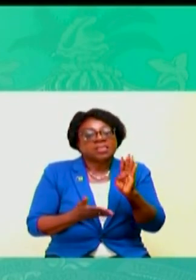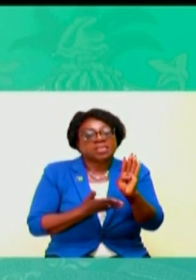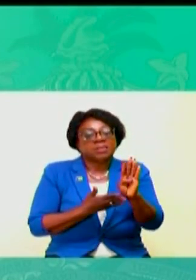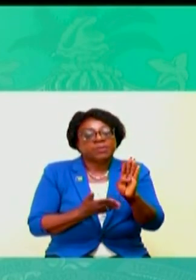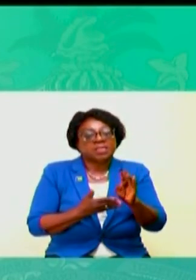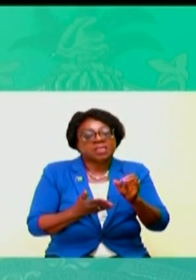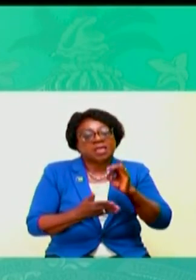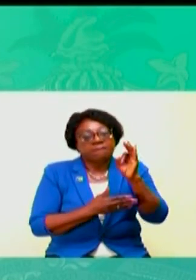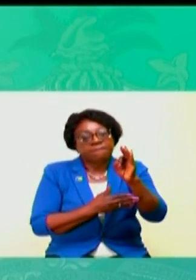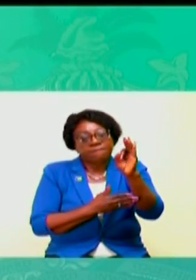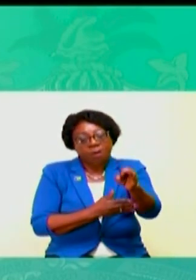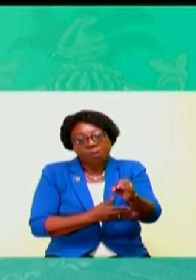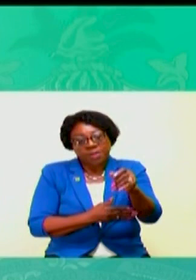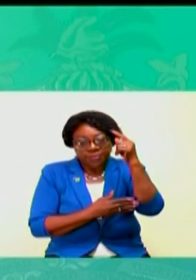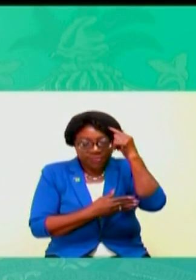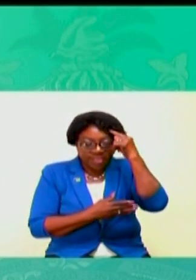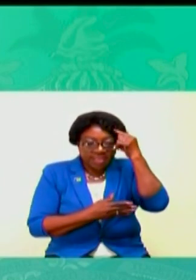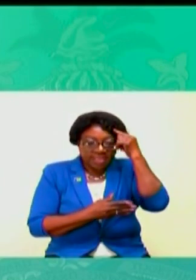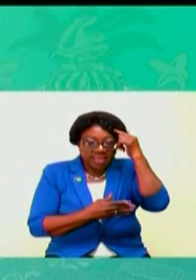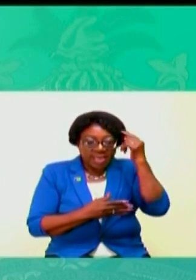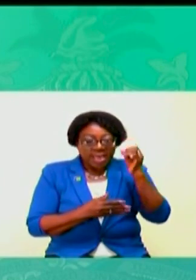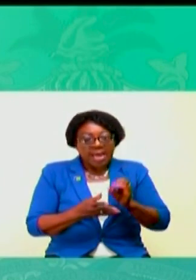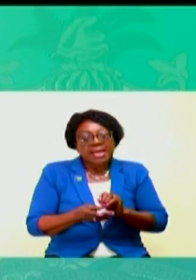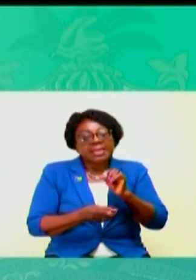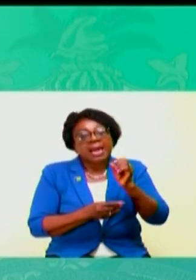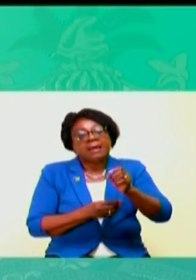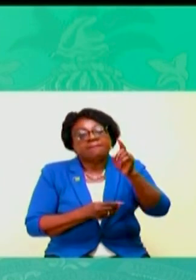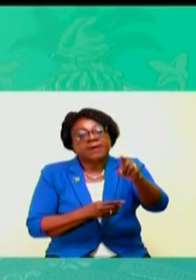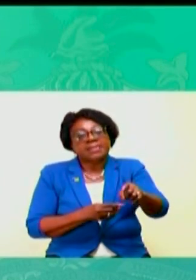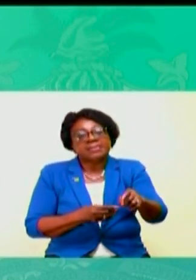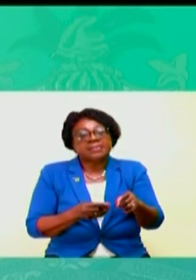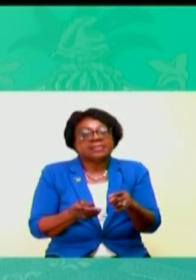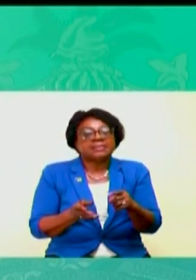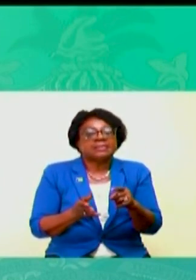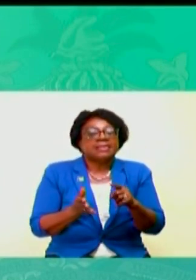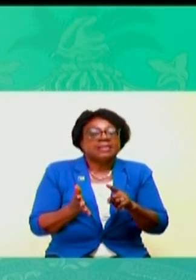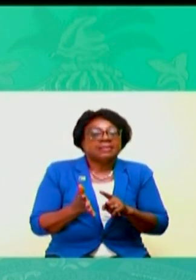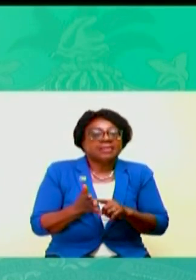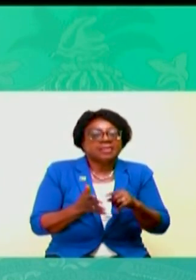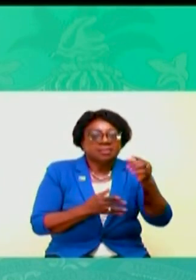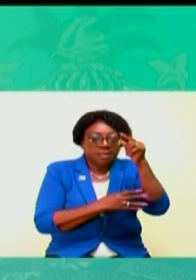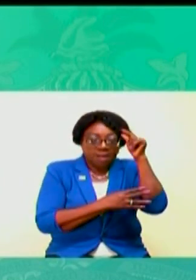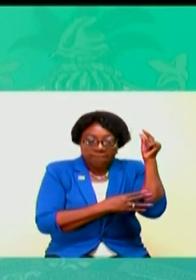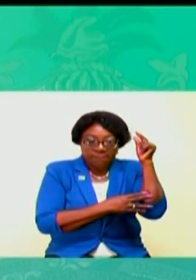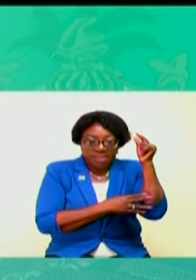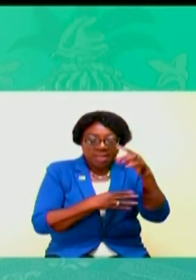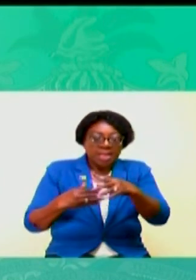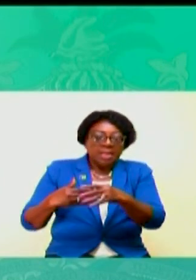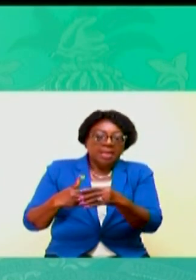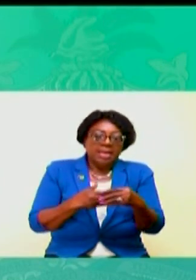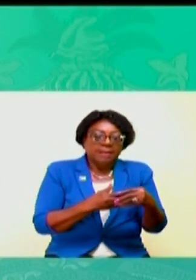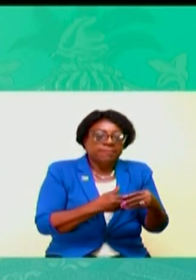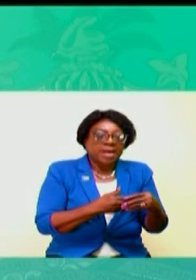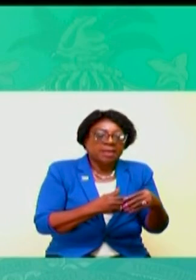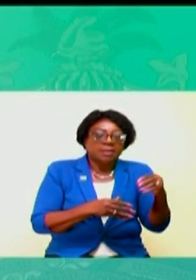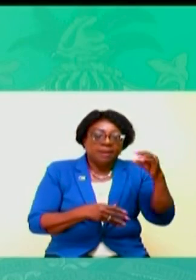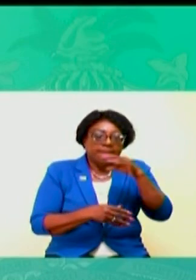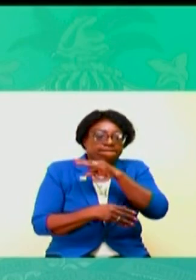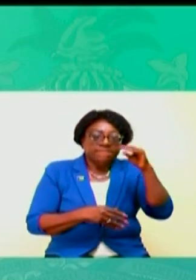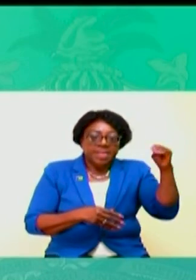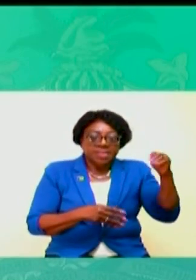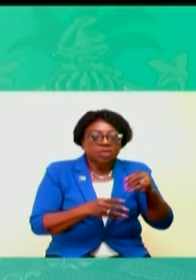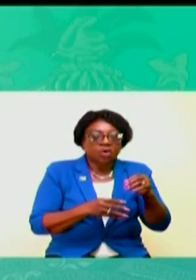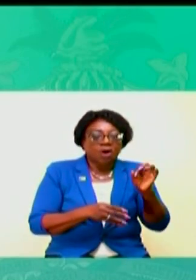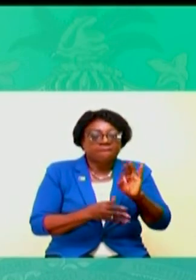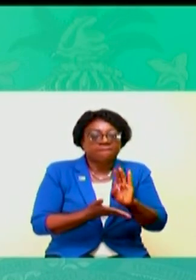advances the transformative policies of this Progressive Liberal Party government led by the Honorable Minister of Finance, we